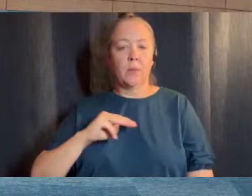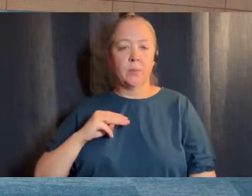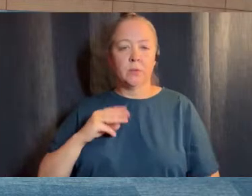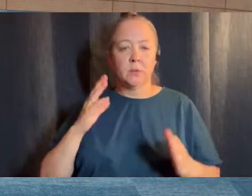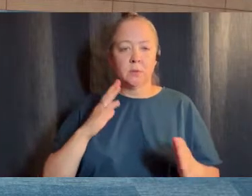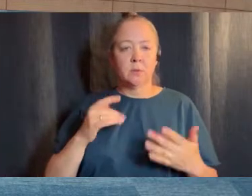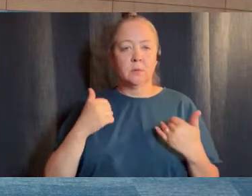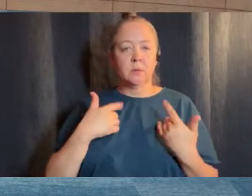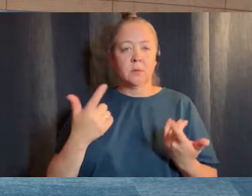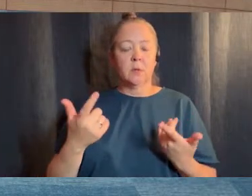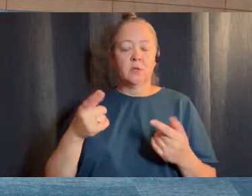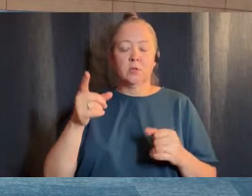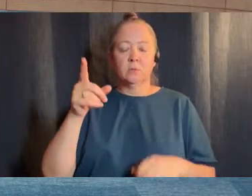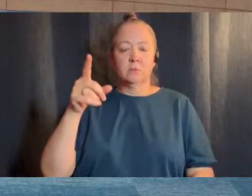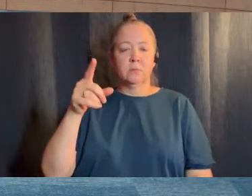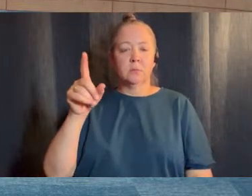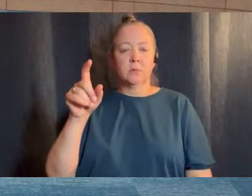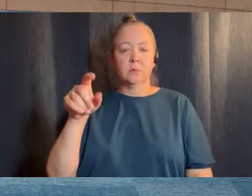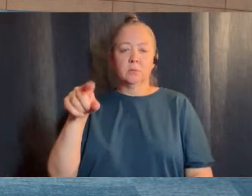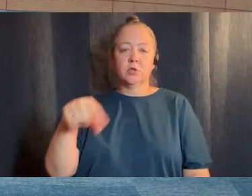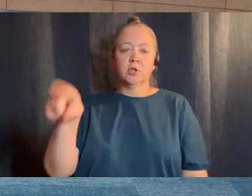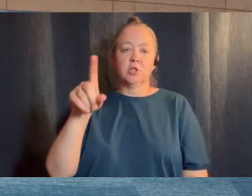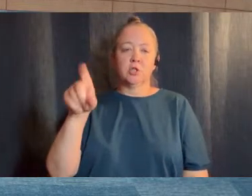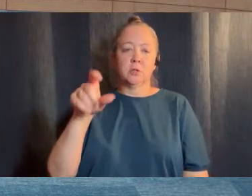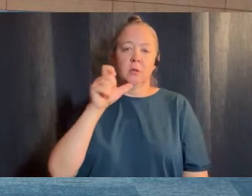been penalized as a result.